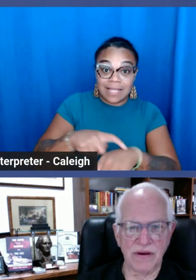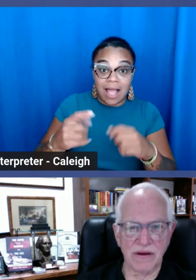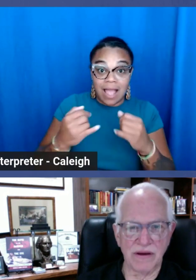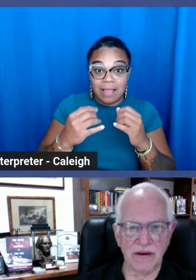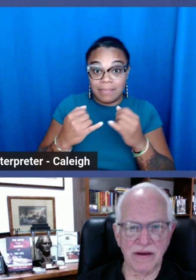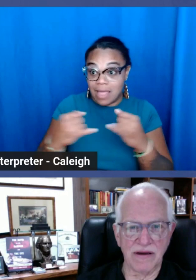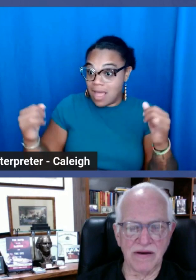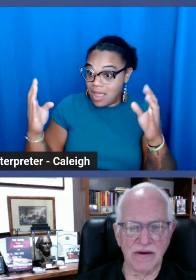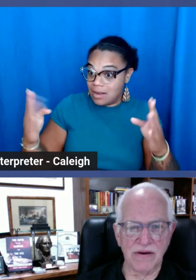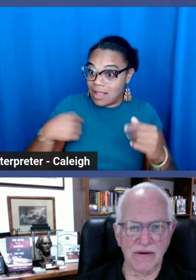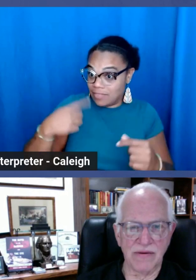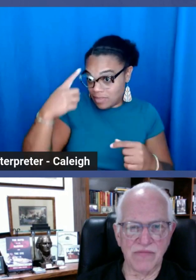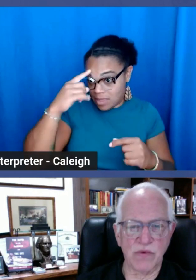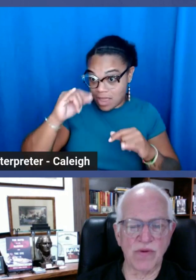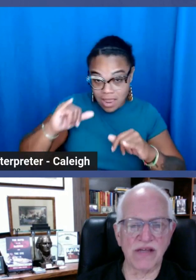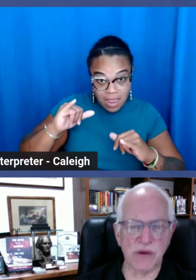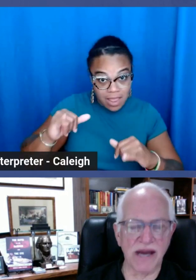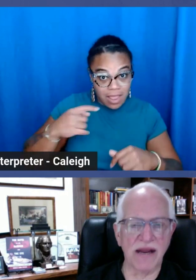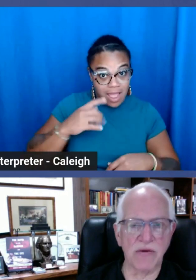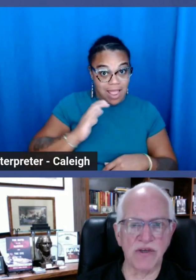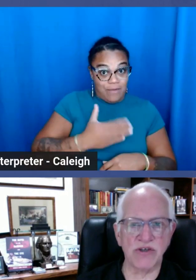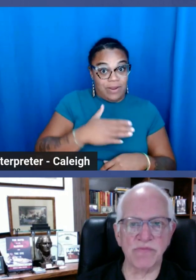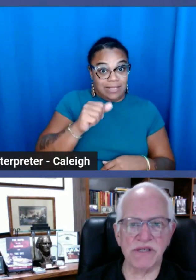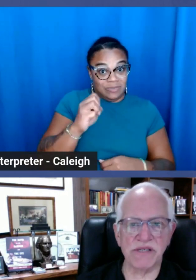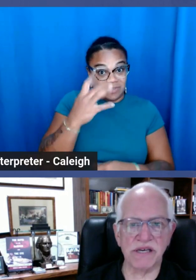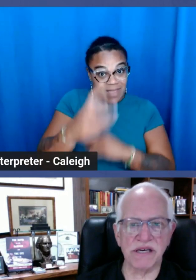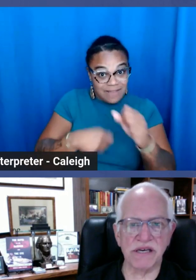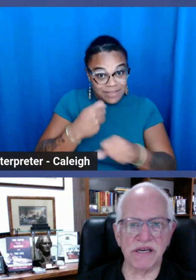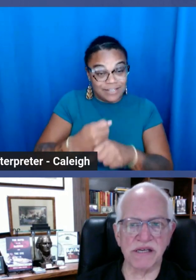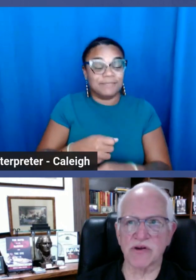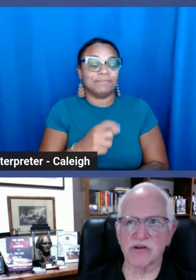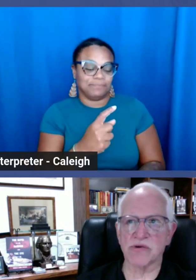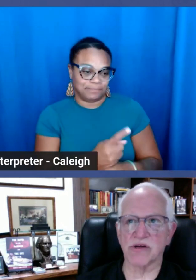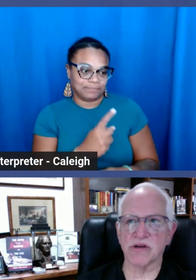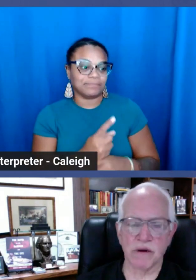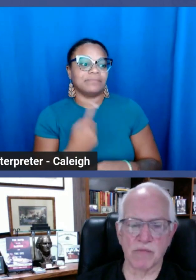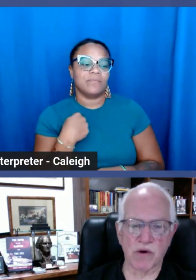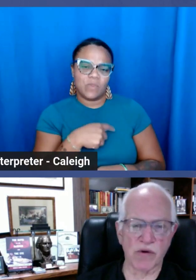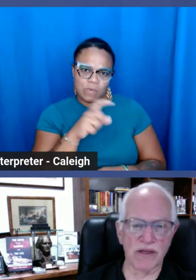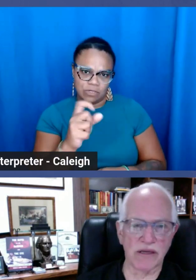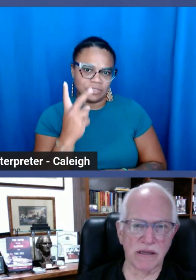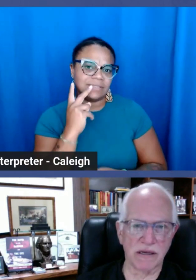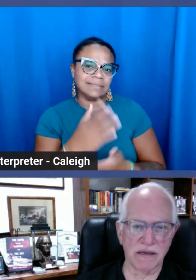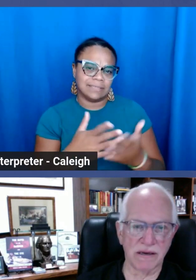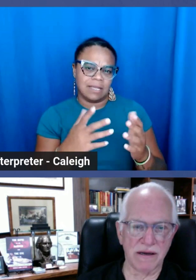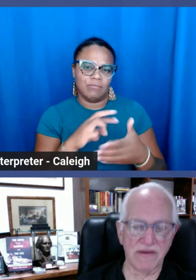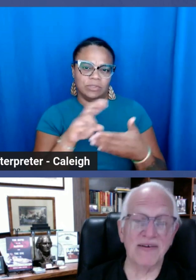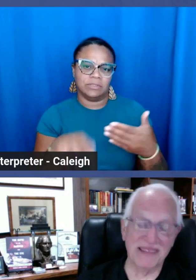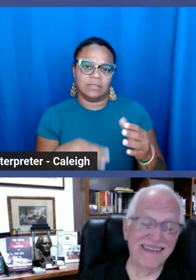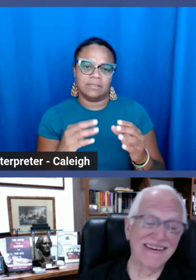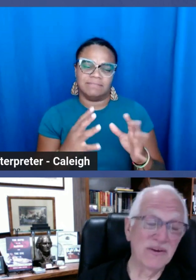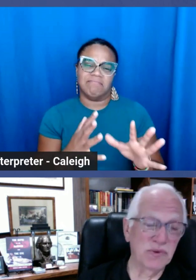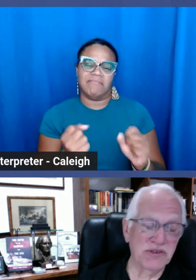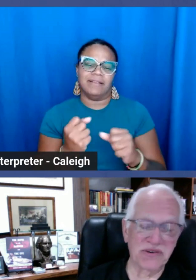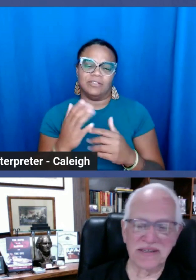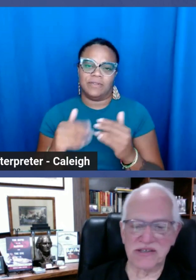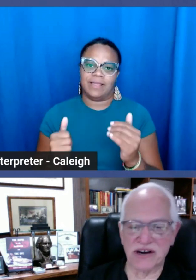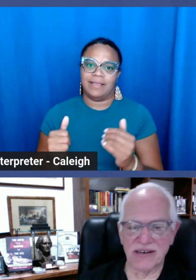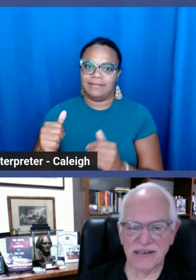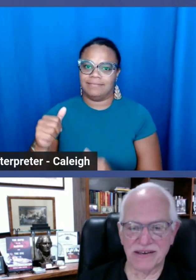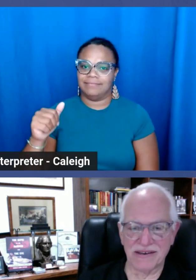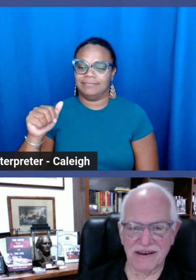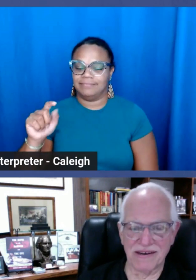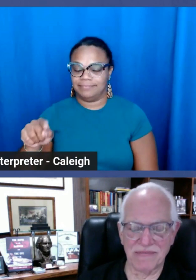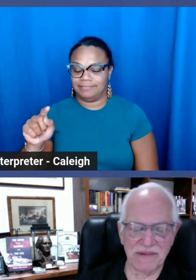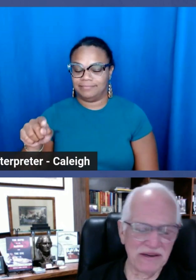it took us 5 years. Well, that's right. And we should be seeing some of those results more quickly than that we certainly